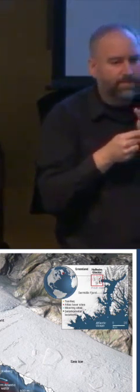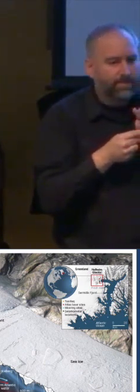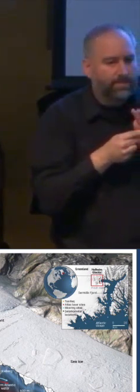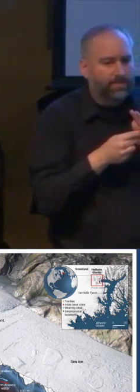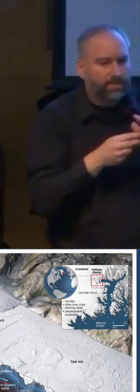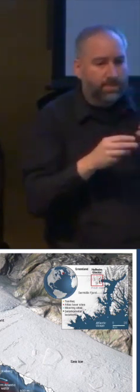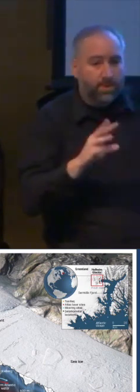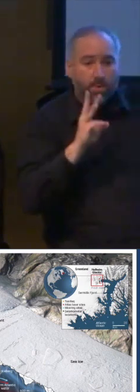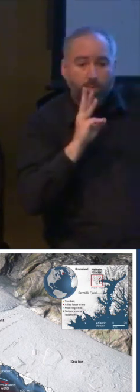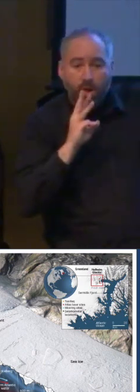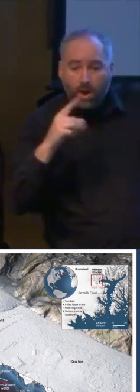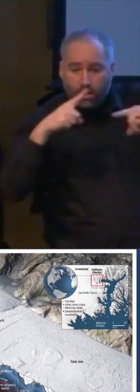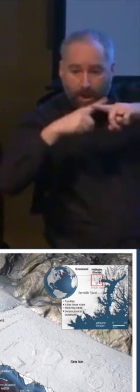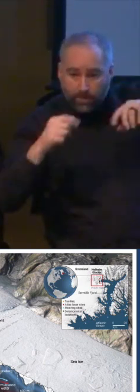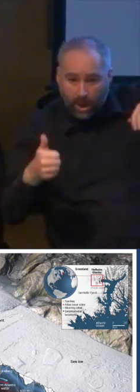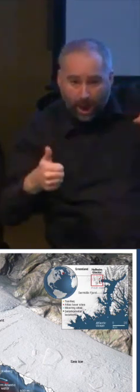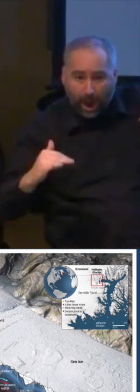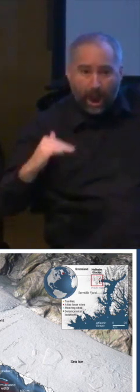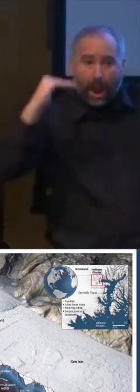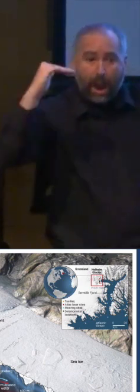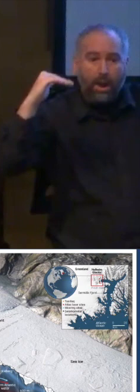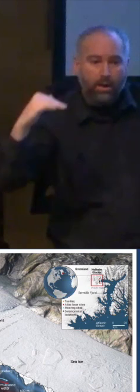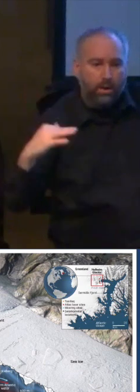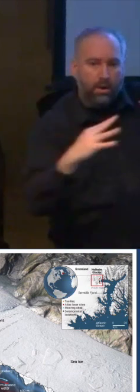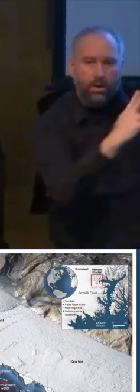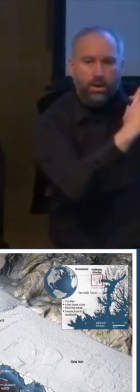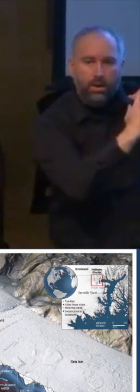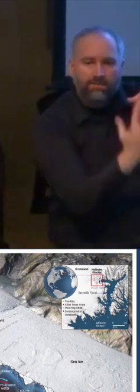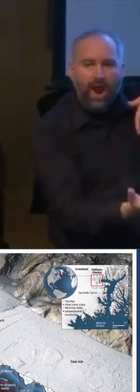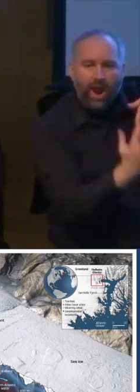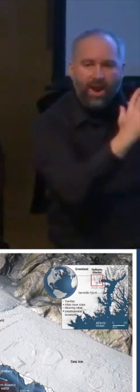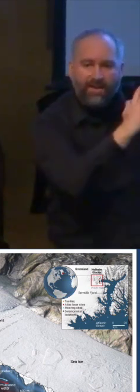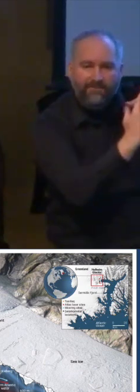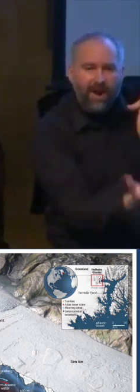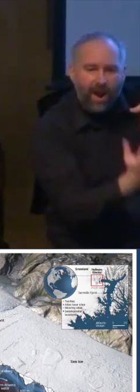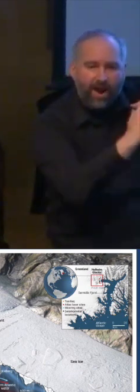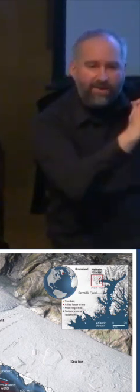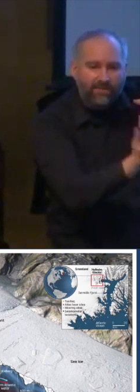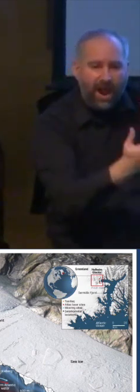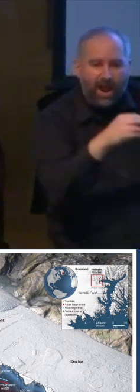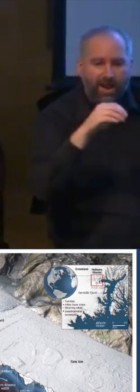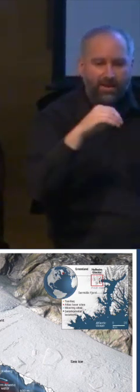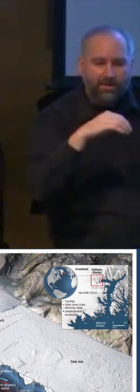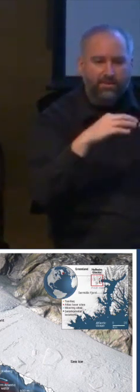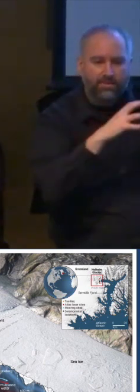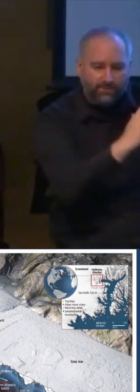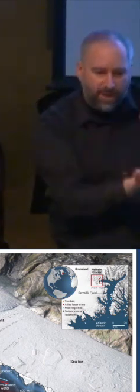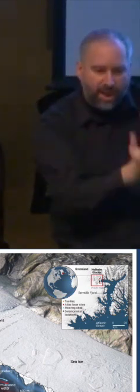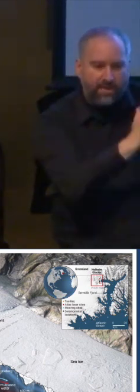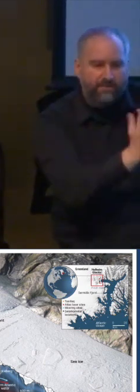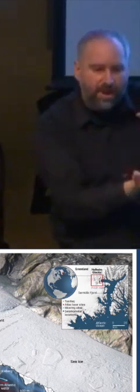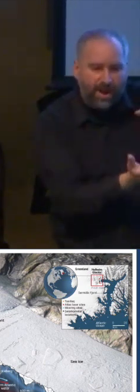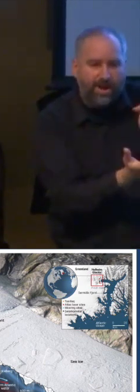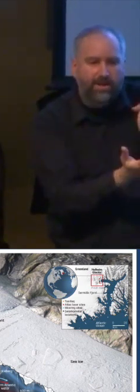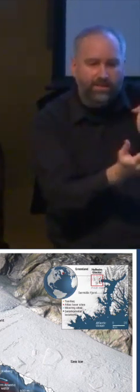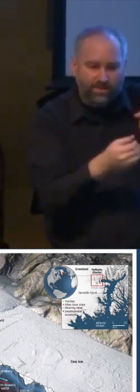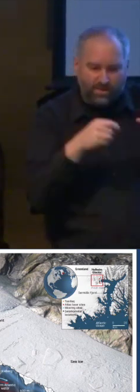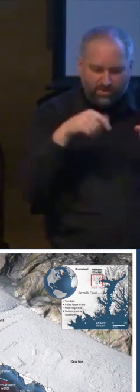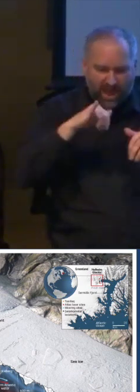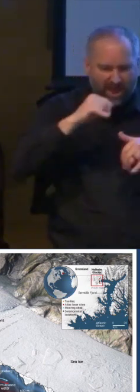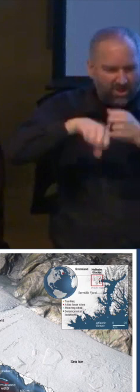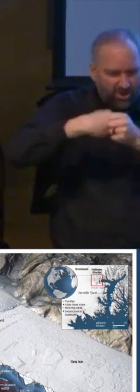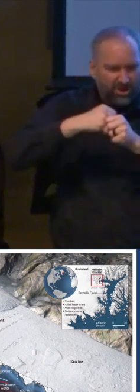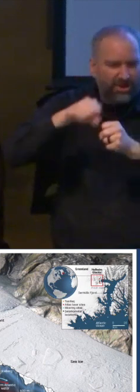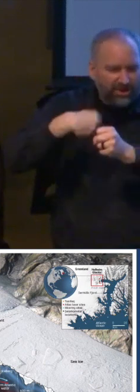And we know that the waters in the North Atlantic had warmed in these years. So this was one plausible